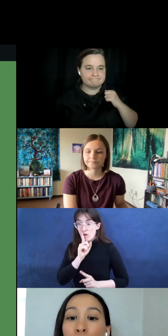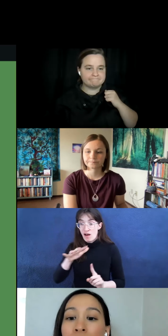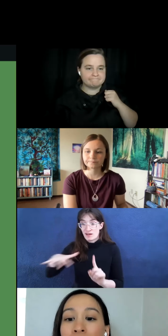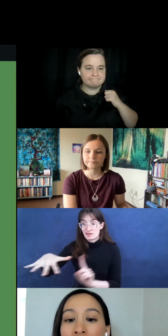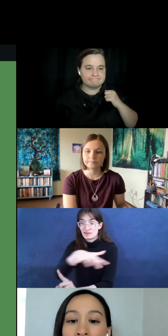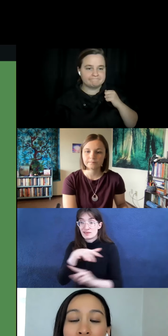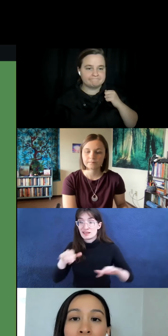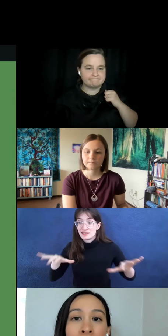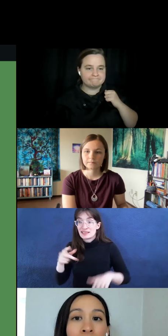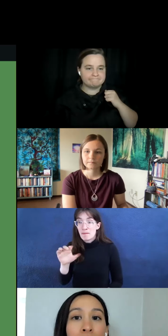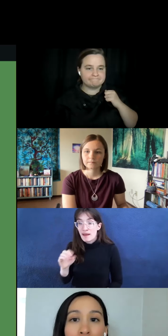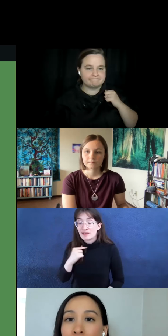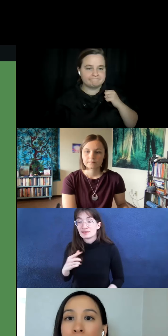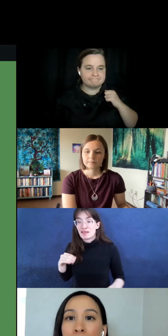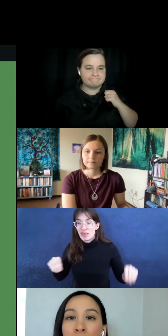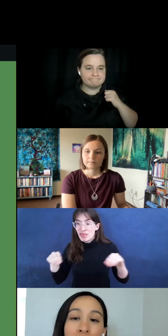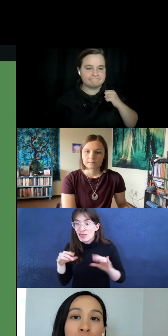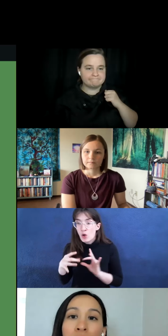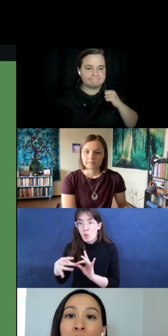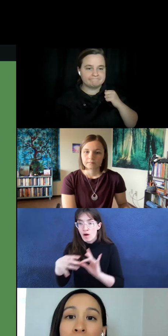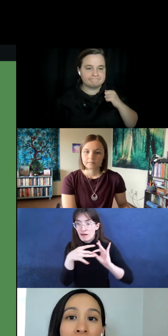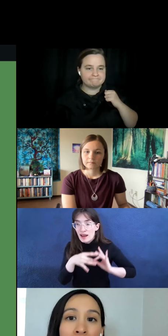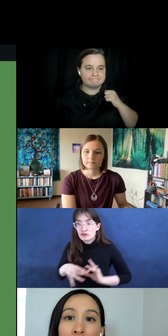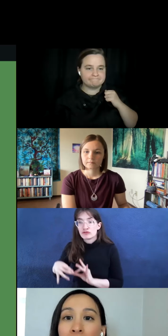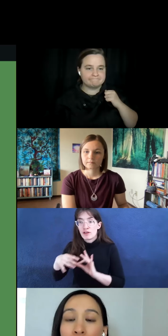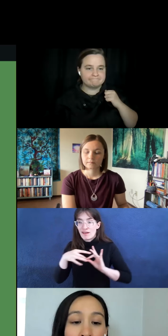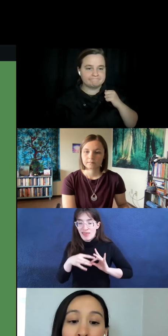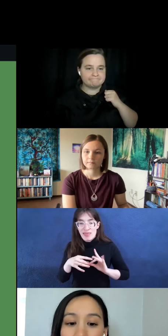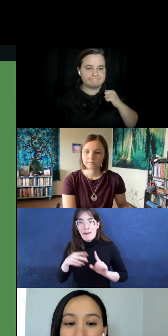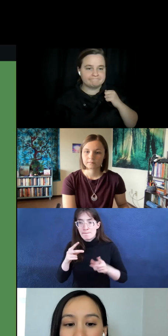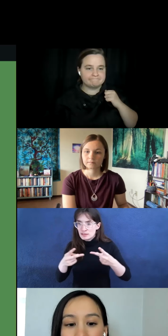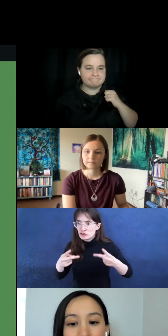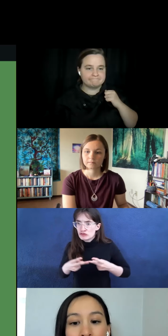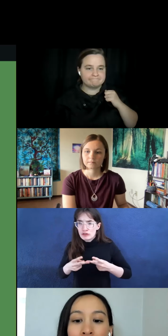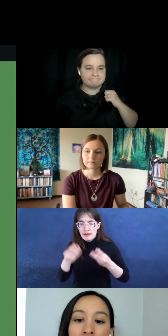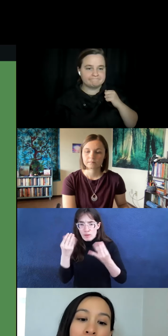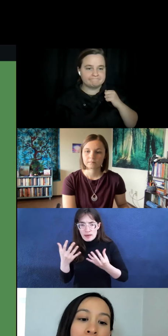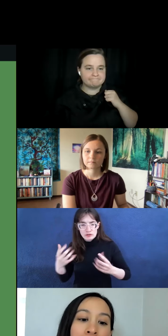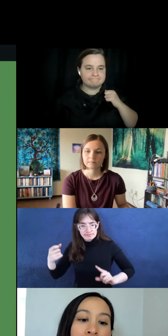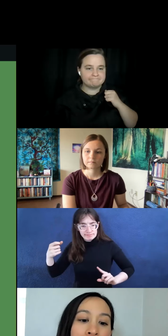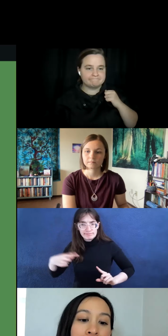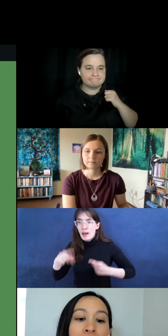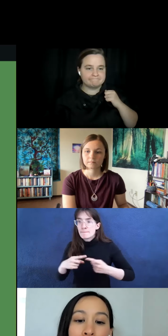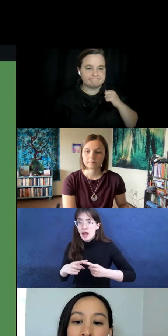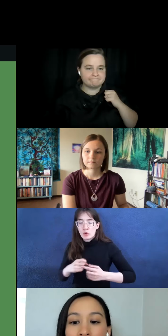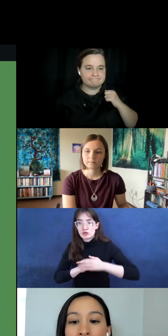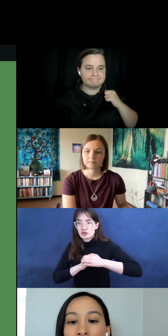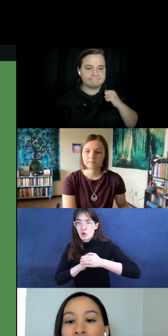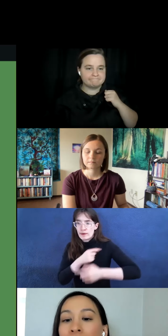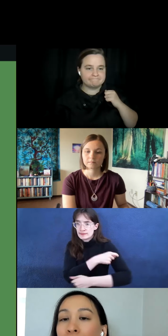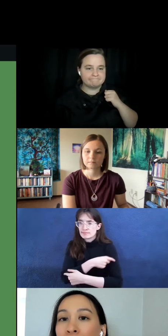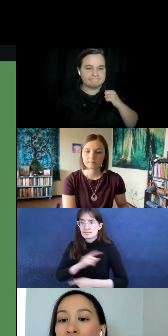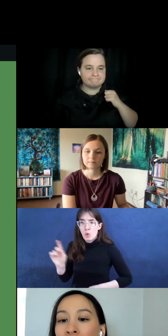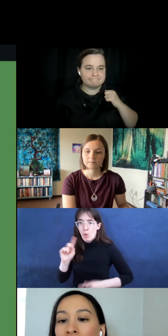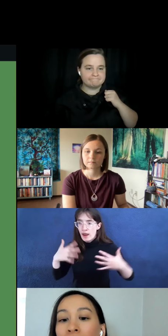our coordination, all the positional information about our joints. Then vestibular